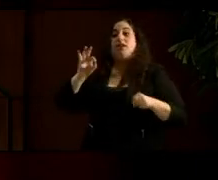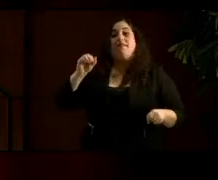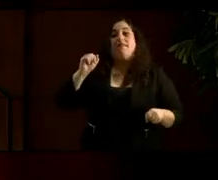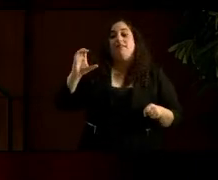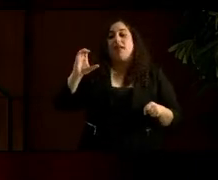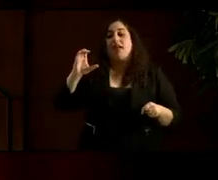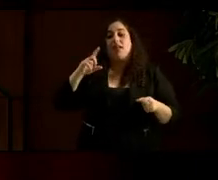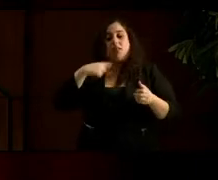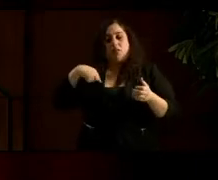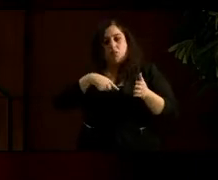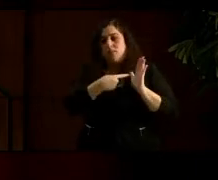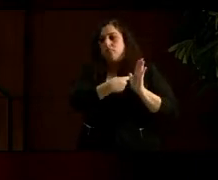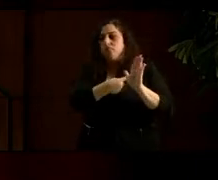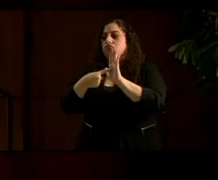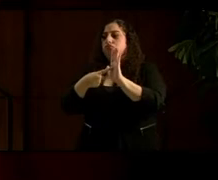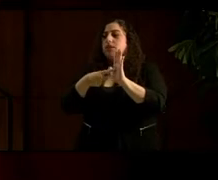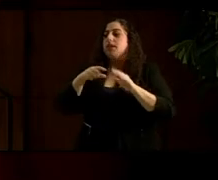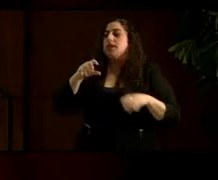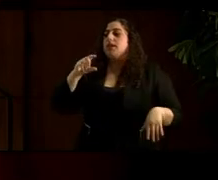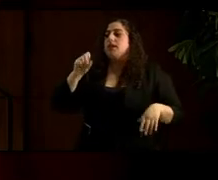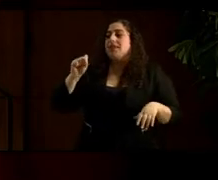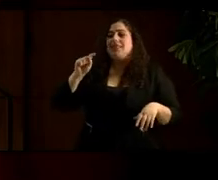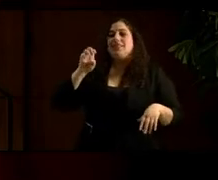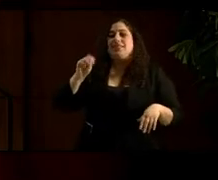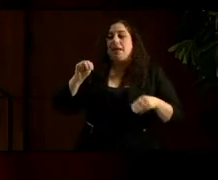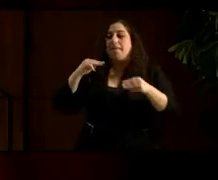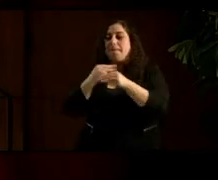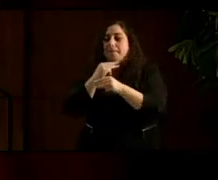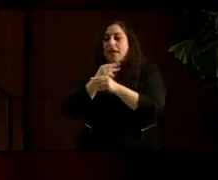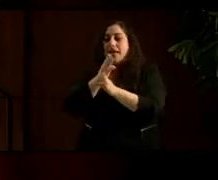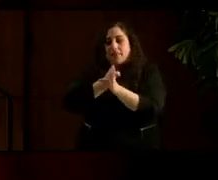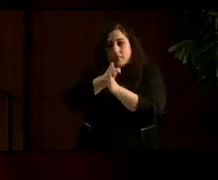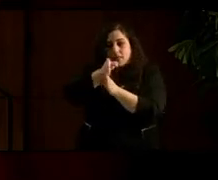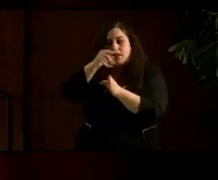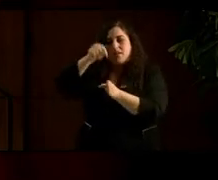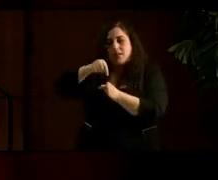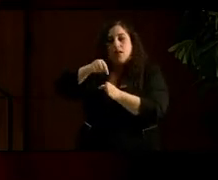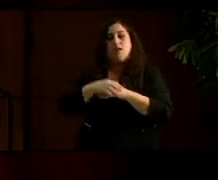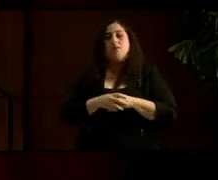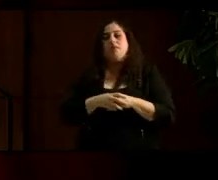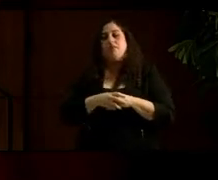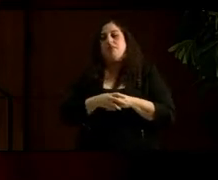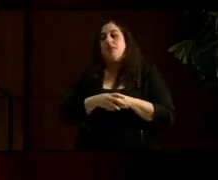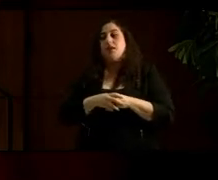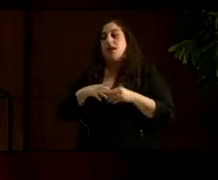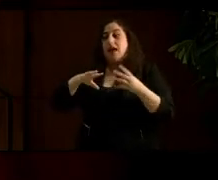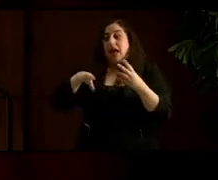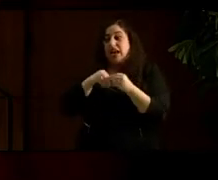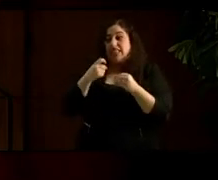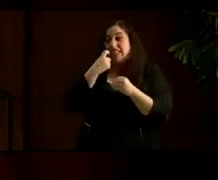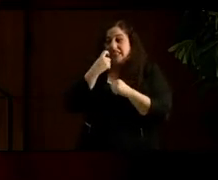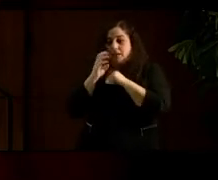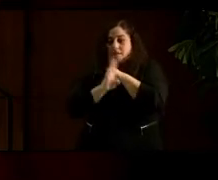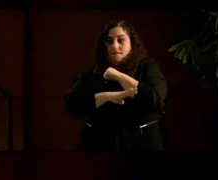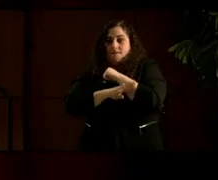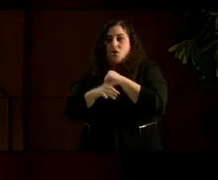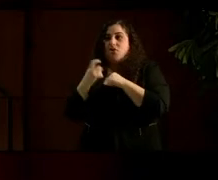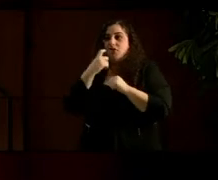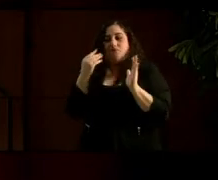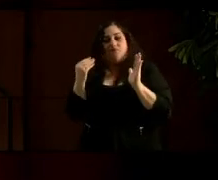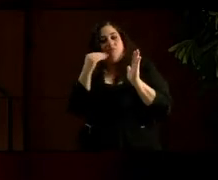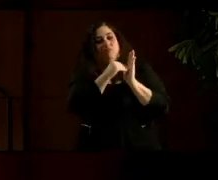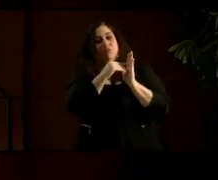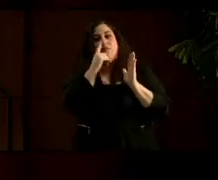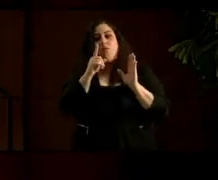major in mathematics. We added new graduate programs starting this fall. And in collaboration with our College of Engineering,